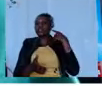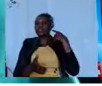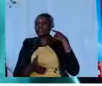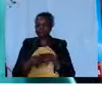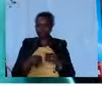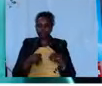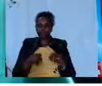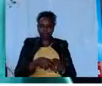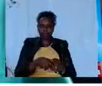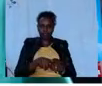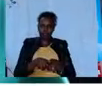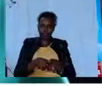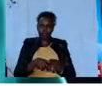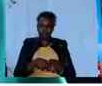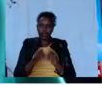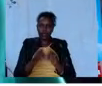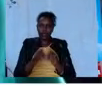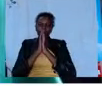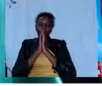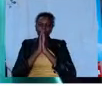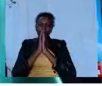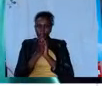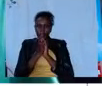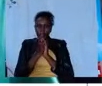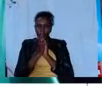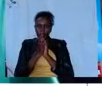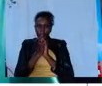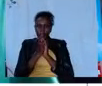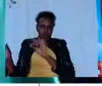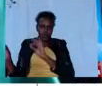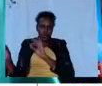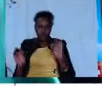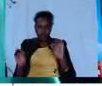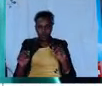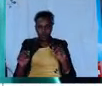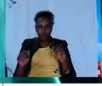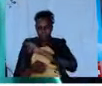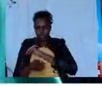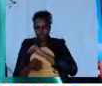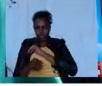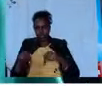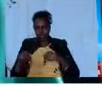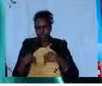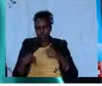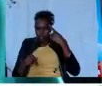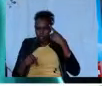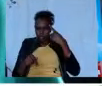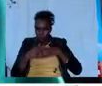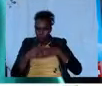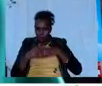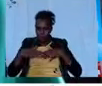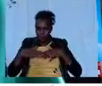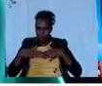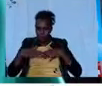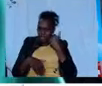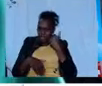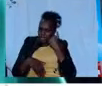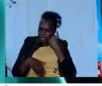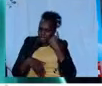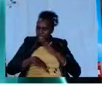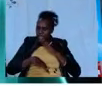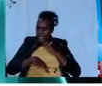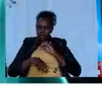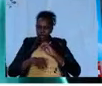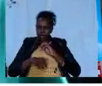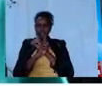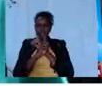health, we pray that you would extend your mercies today to all the sick in our midst, touching them with your